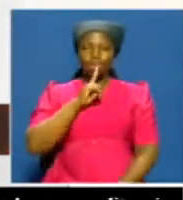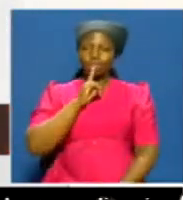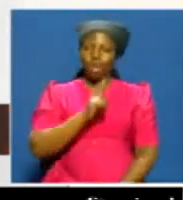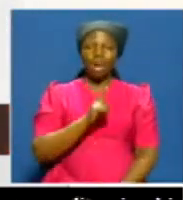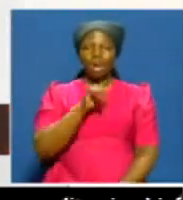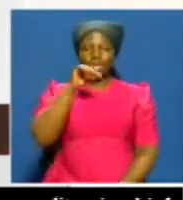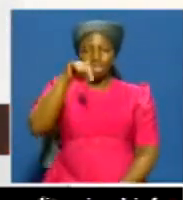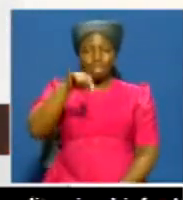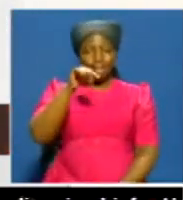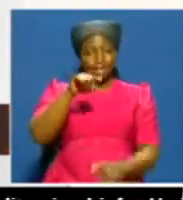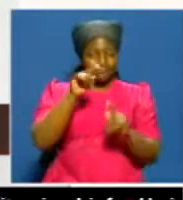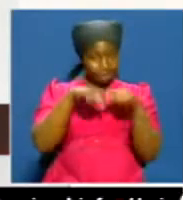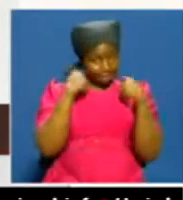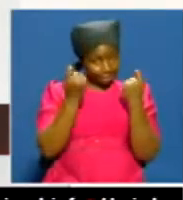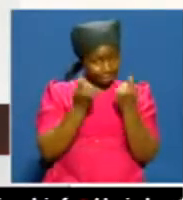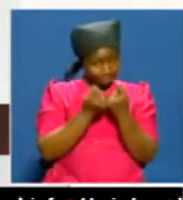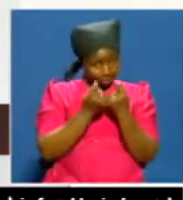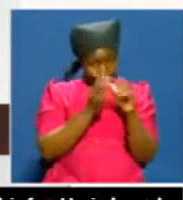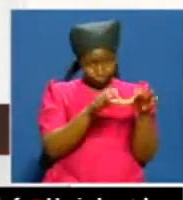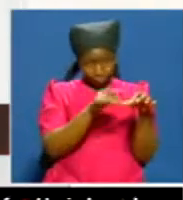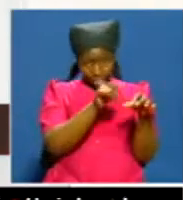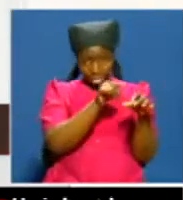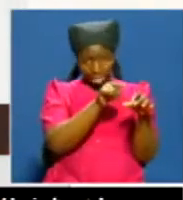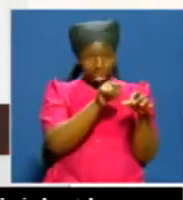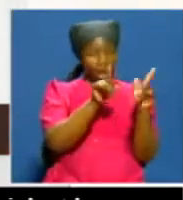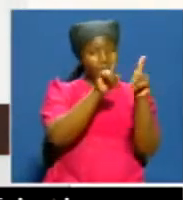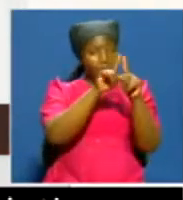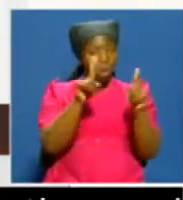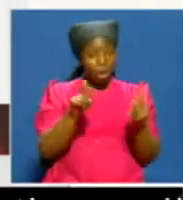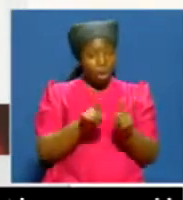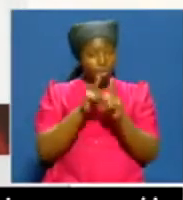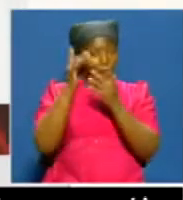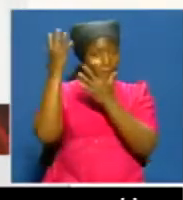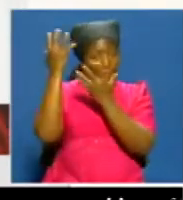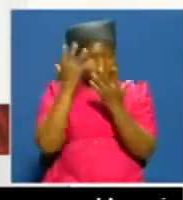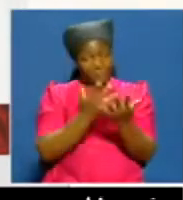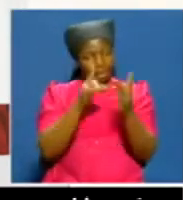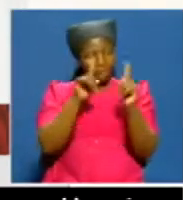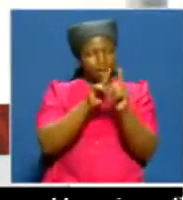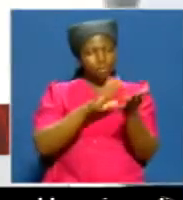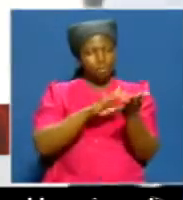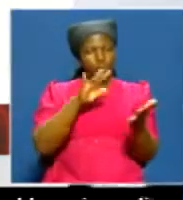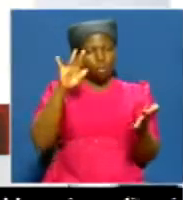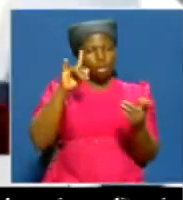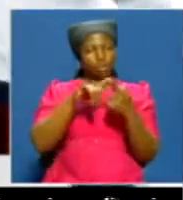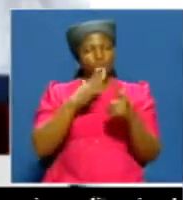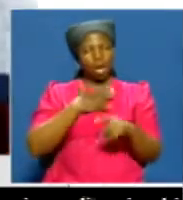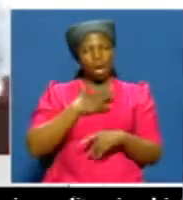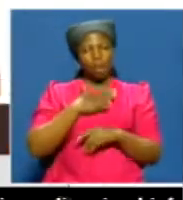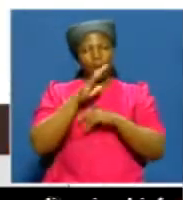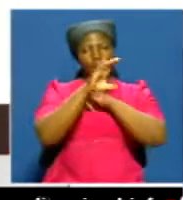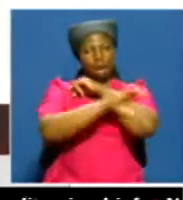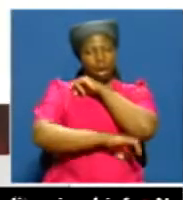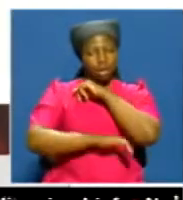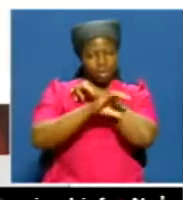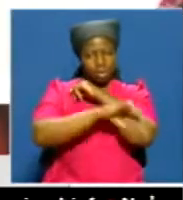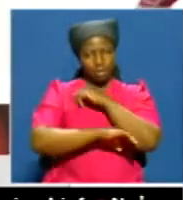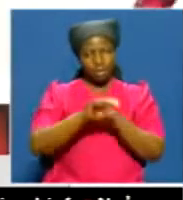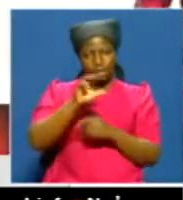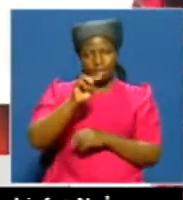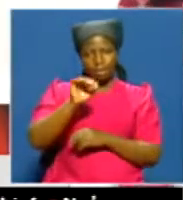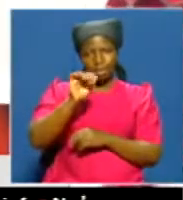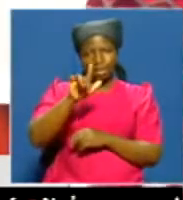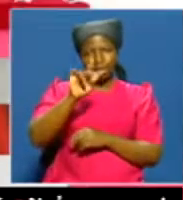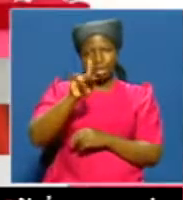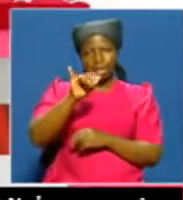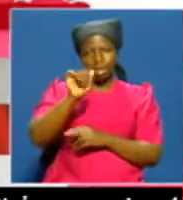this team will also bring the same glory to our country. Malkia Strikers will be the